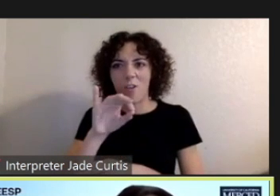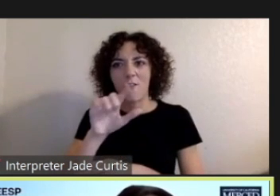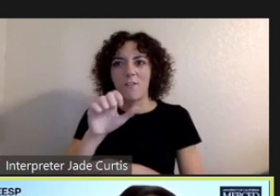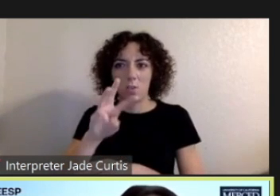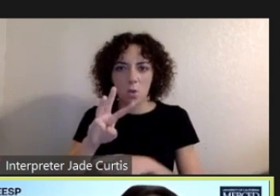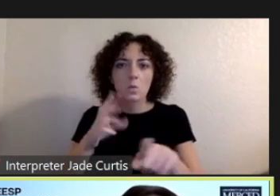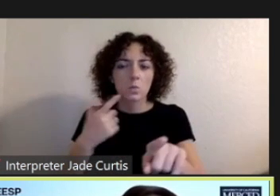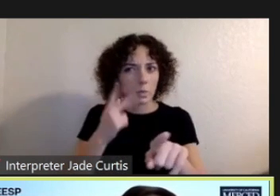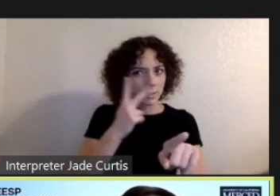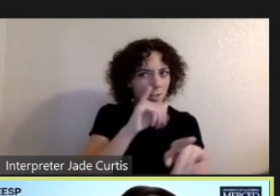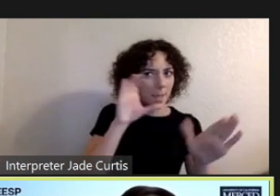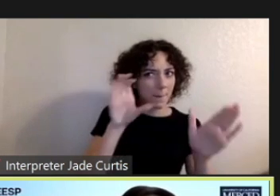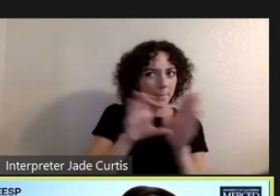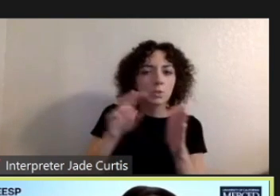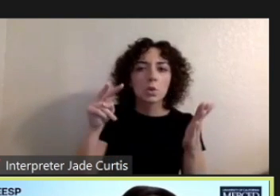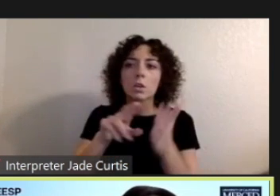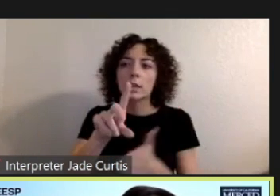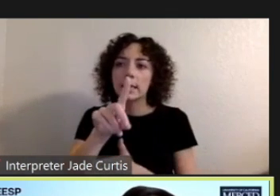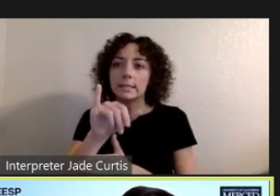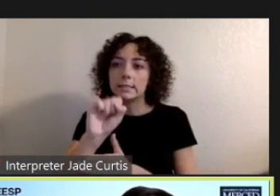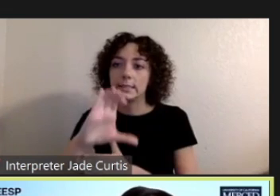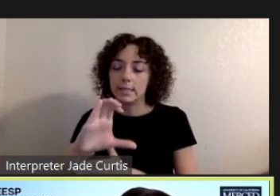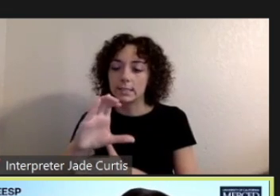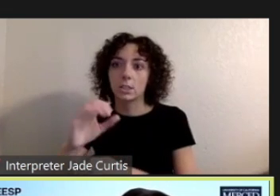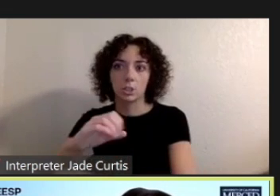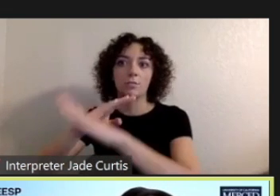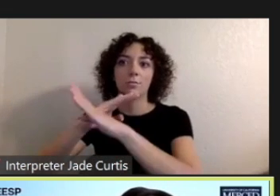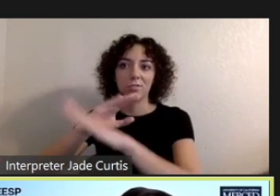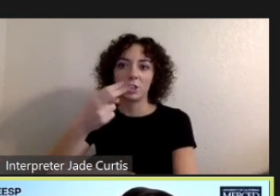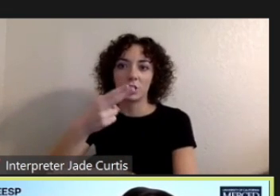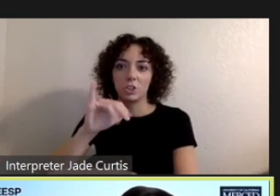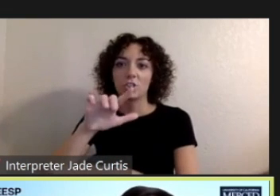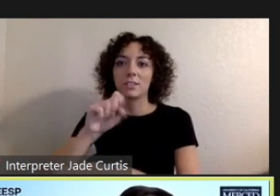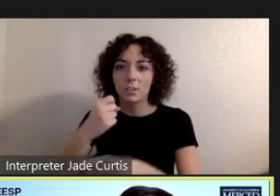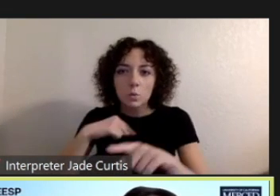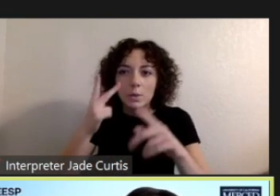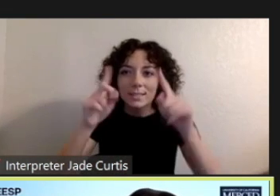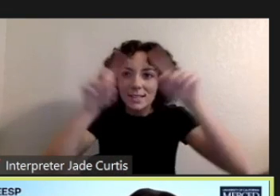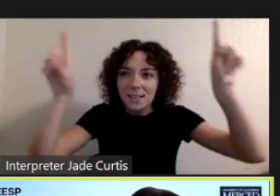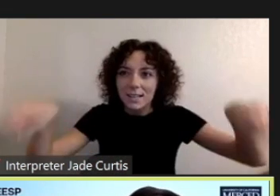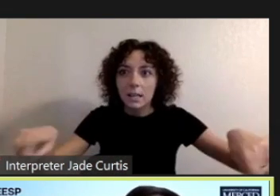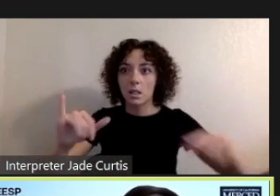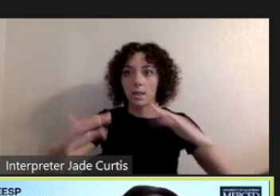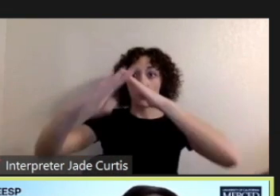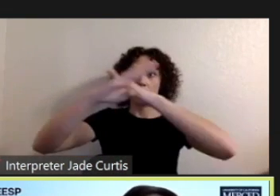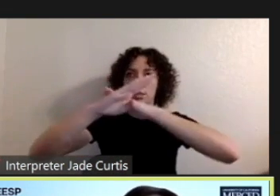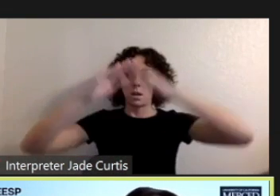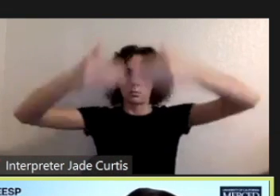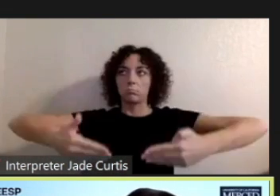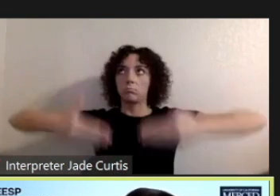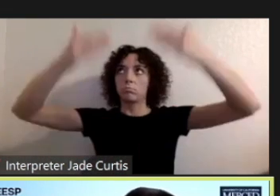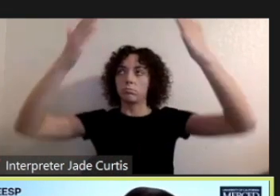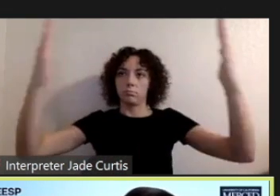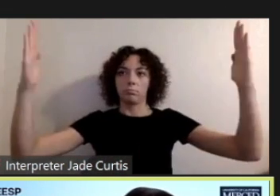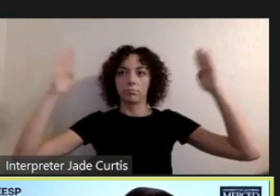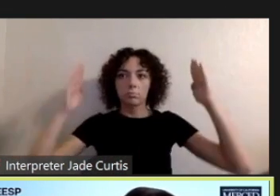looked at disk shields, right? Currently all our children are going to schools and we have disk shields as one of the protective measures.